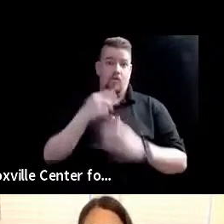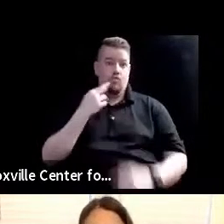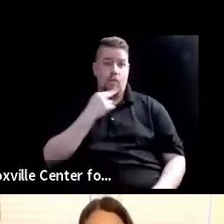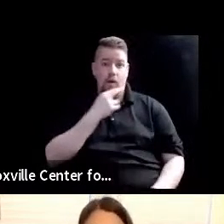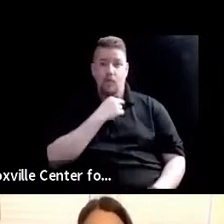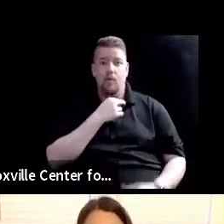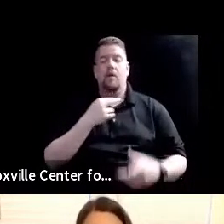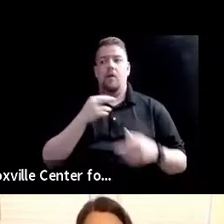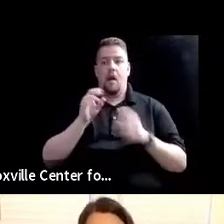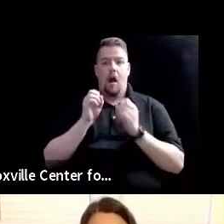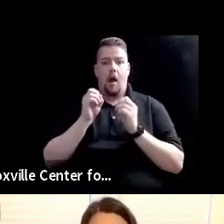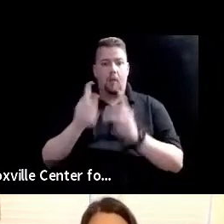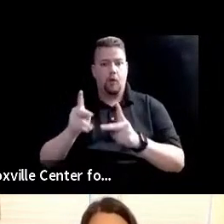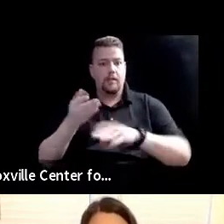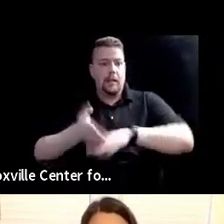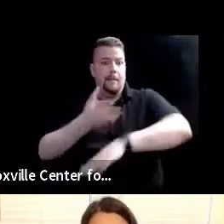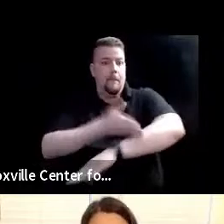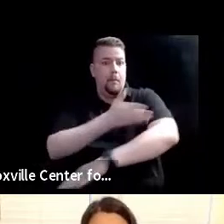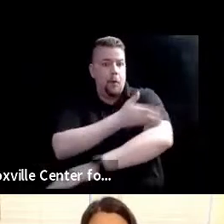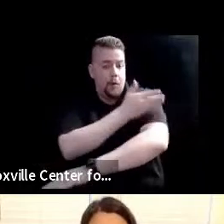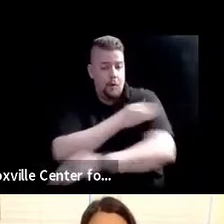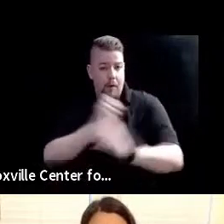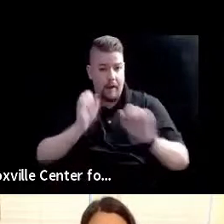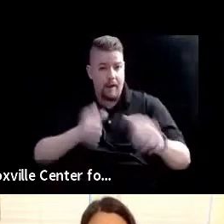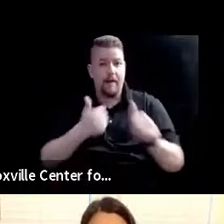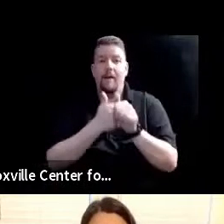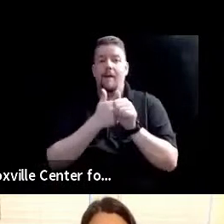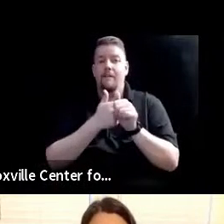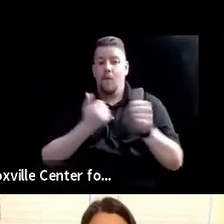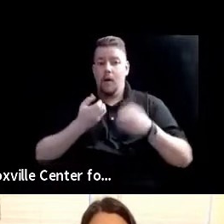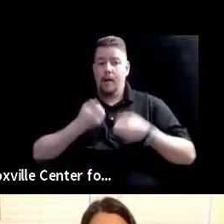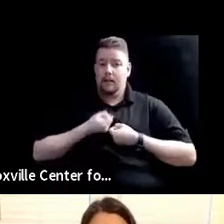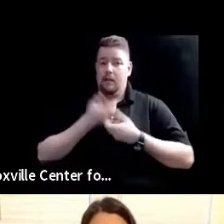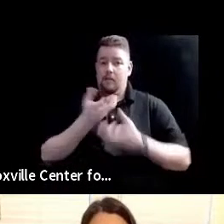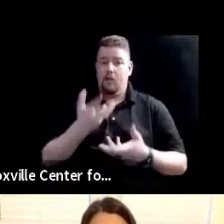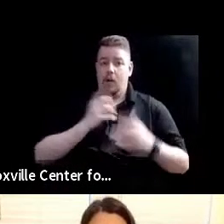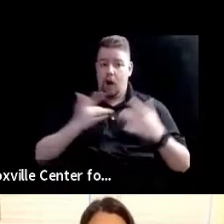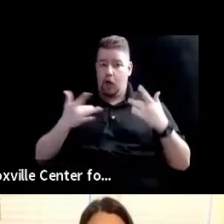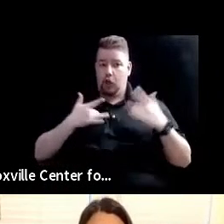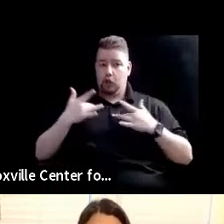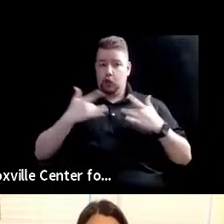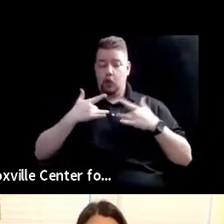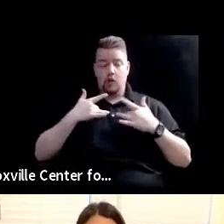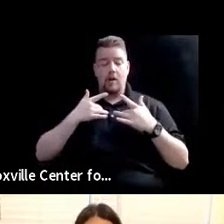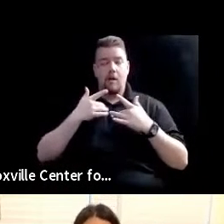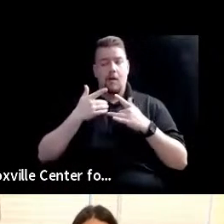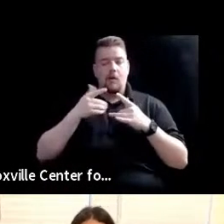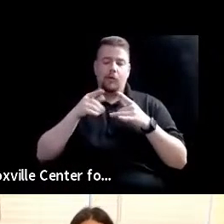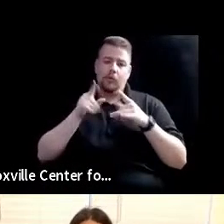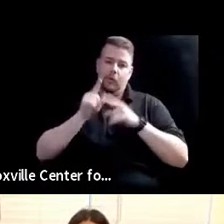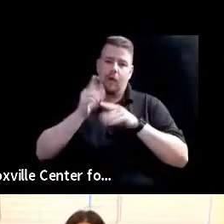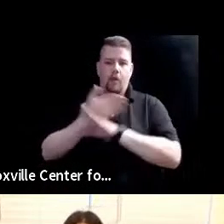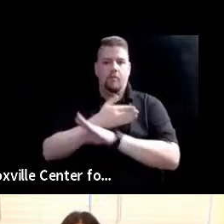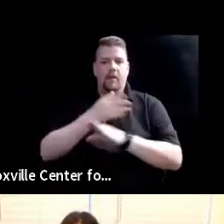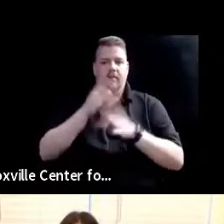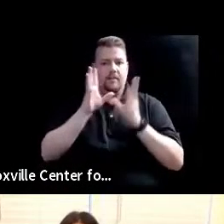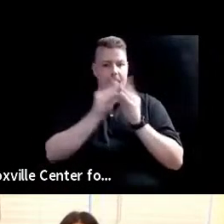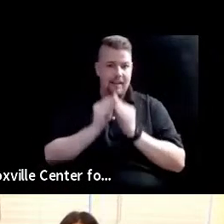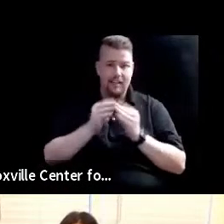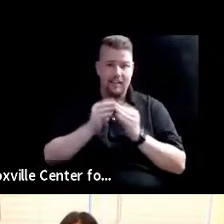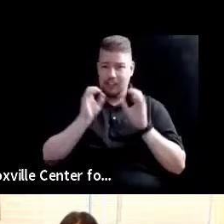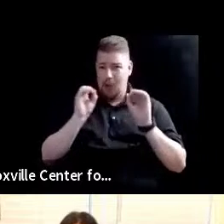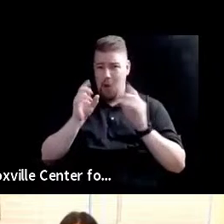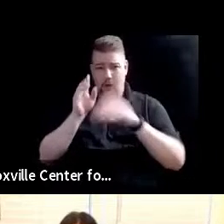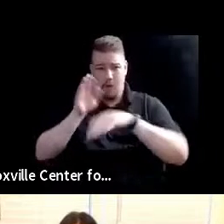opportunities for improvement, as in being able to voice our concerns whenever previous meetings happen, because they are usually with little notice